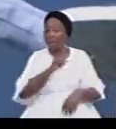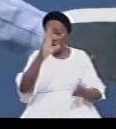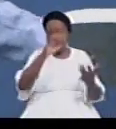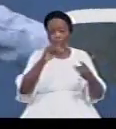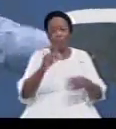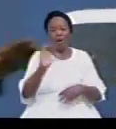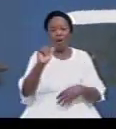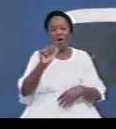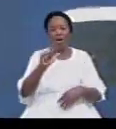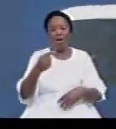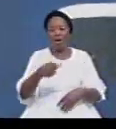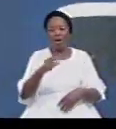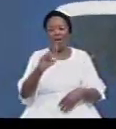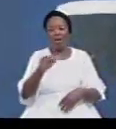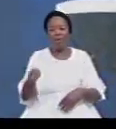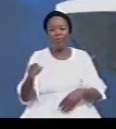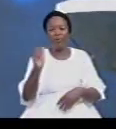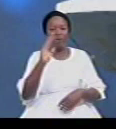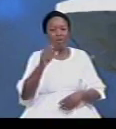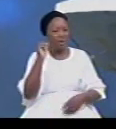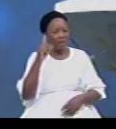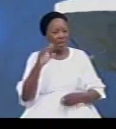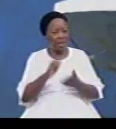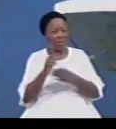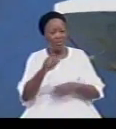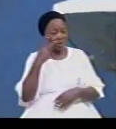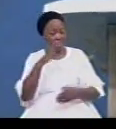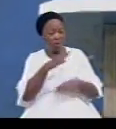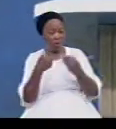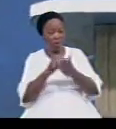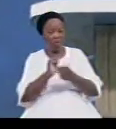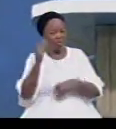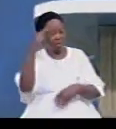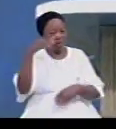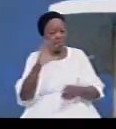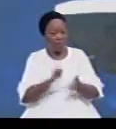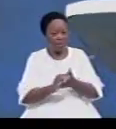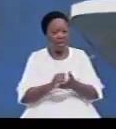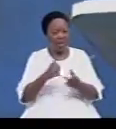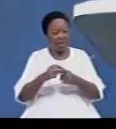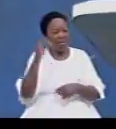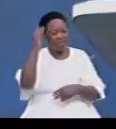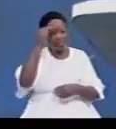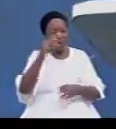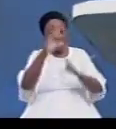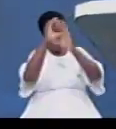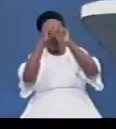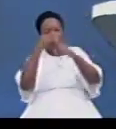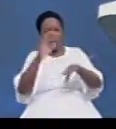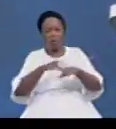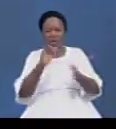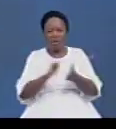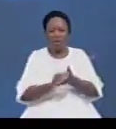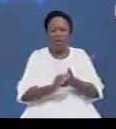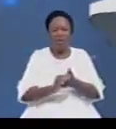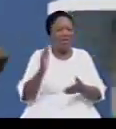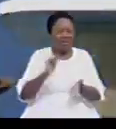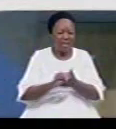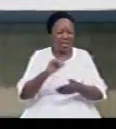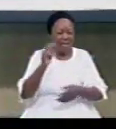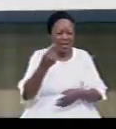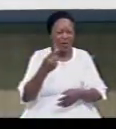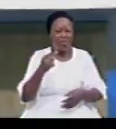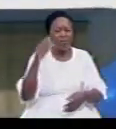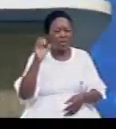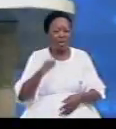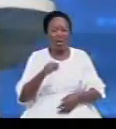understand that you consider that, you think of that, you meditate on that. Meditation alone, consideration alone,